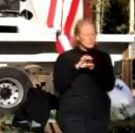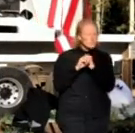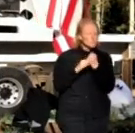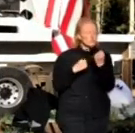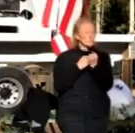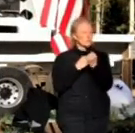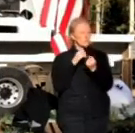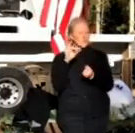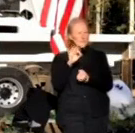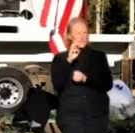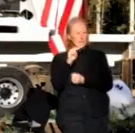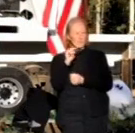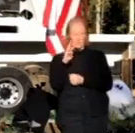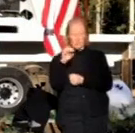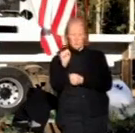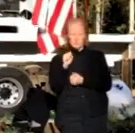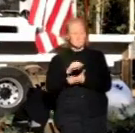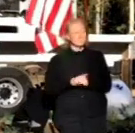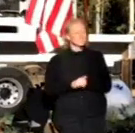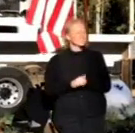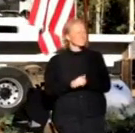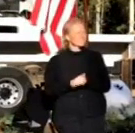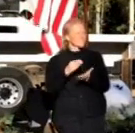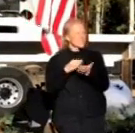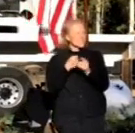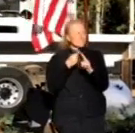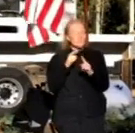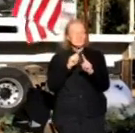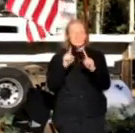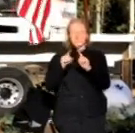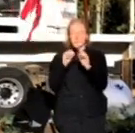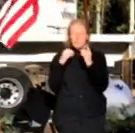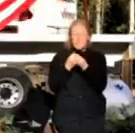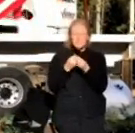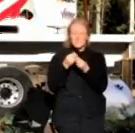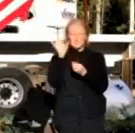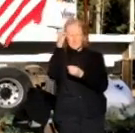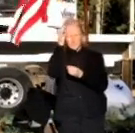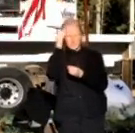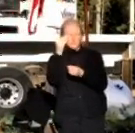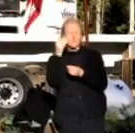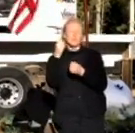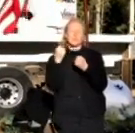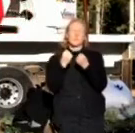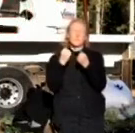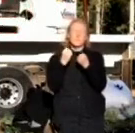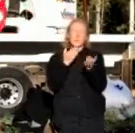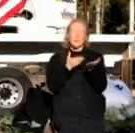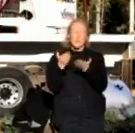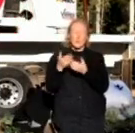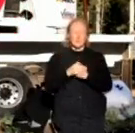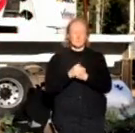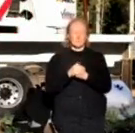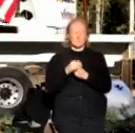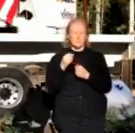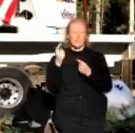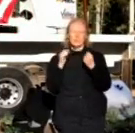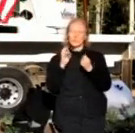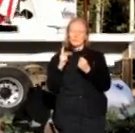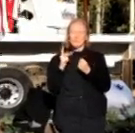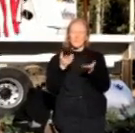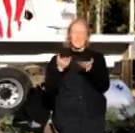provided by 9 News. Cash and in-kind support is coming from organizations including Federal Motor Carrier Safety Administration, Truckload Carriers